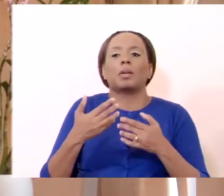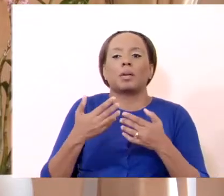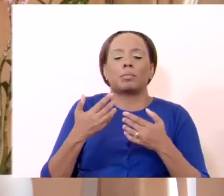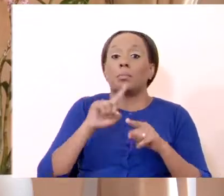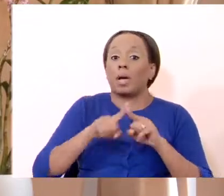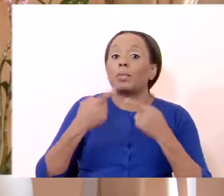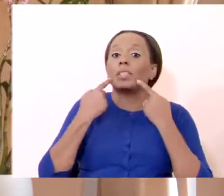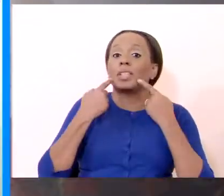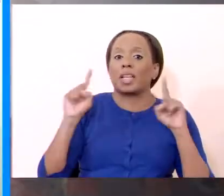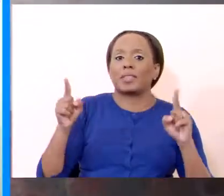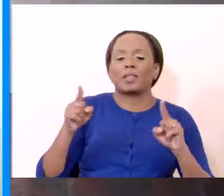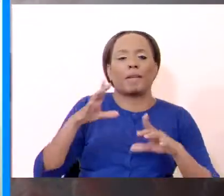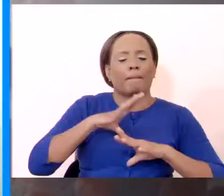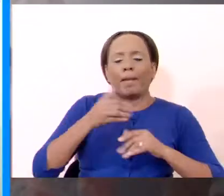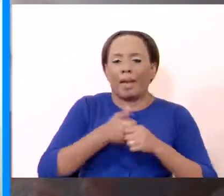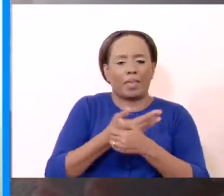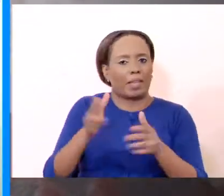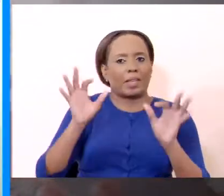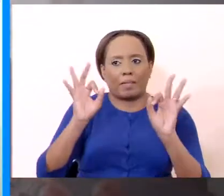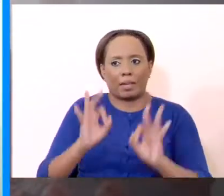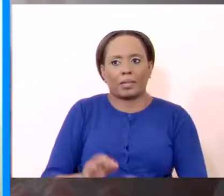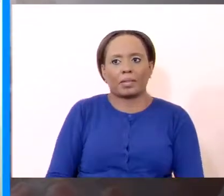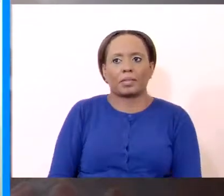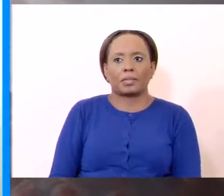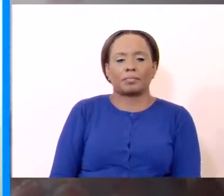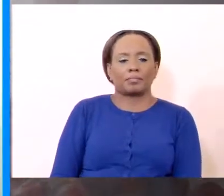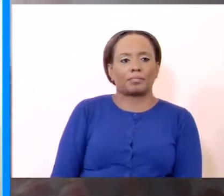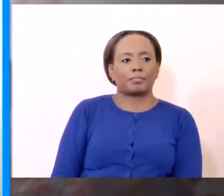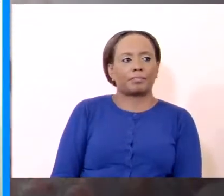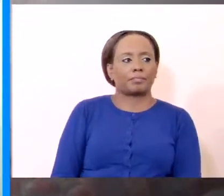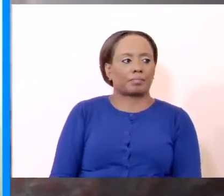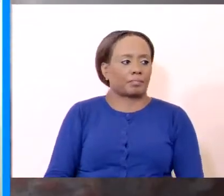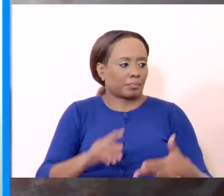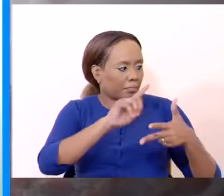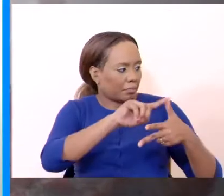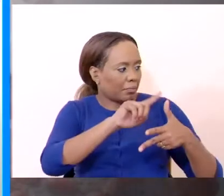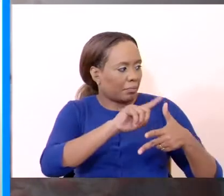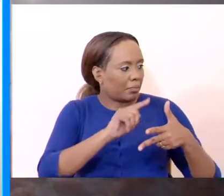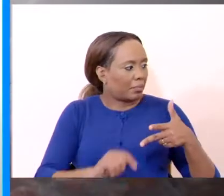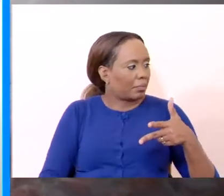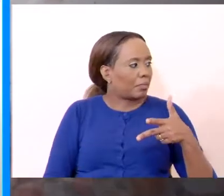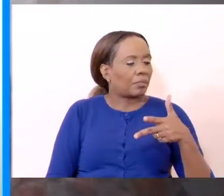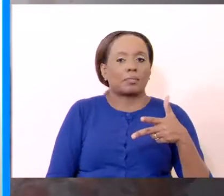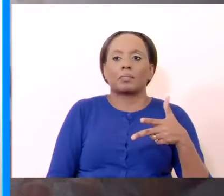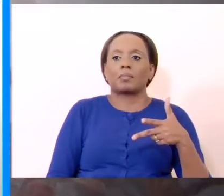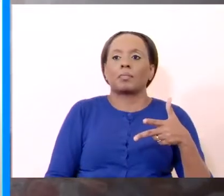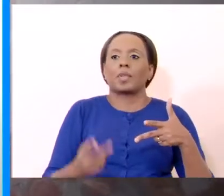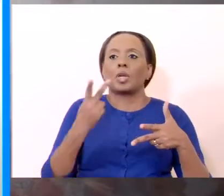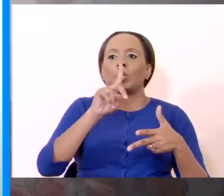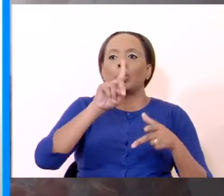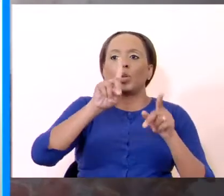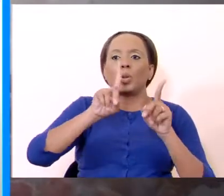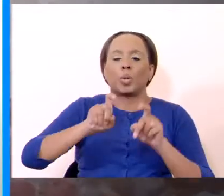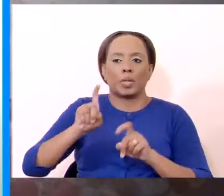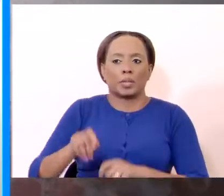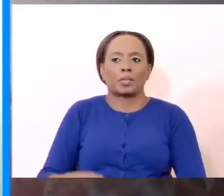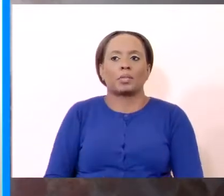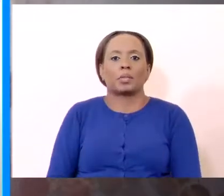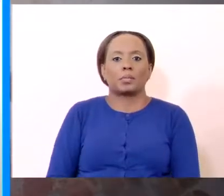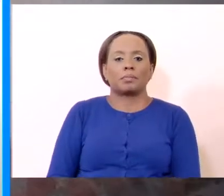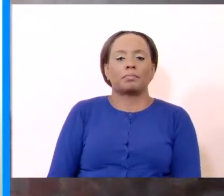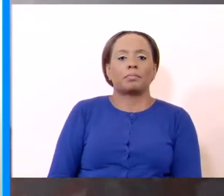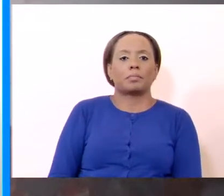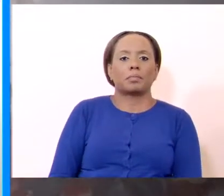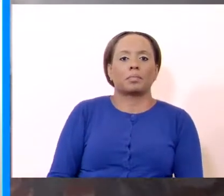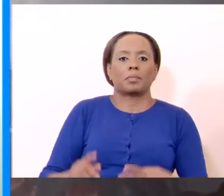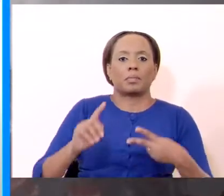Mr. Bostic, can you tell me two questions I have for you? I'm hearing a family is here messaging me saying